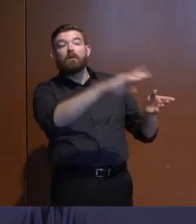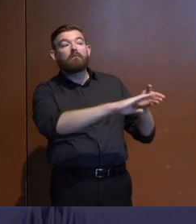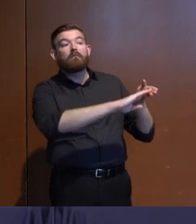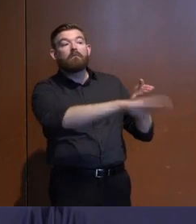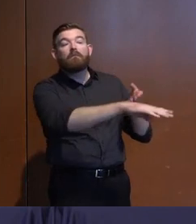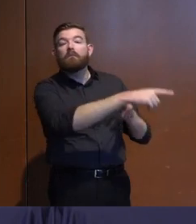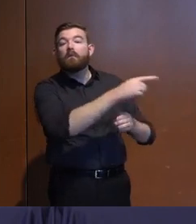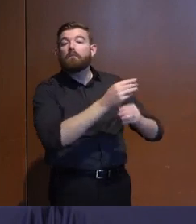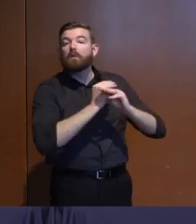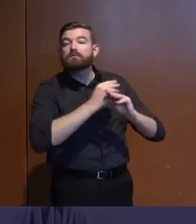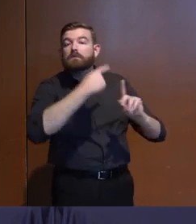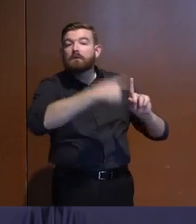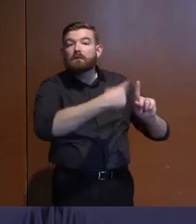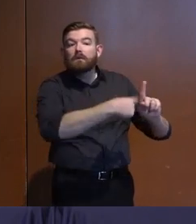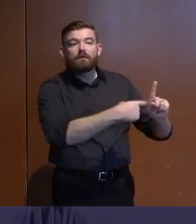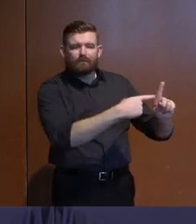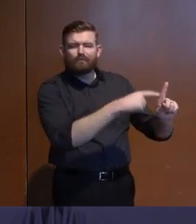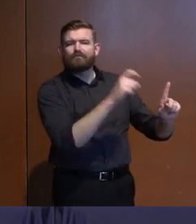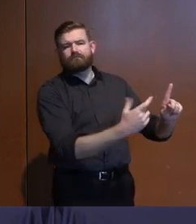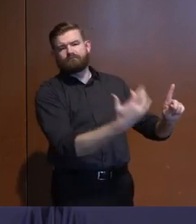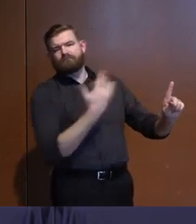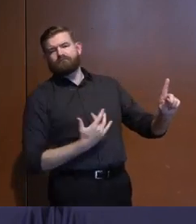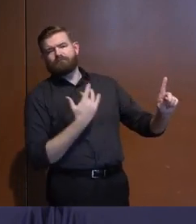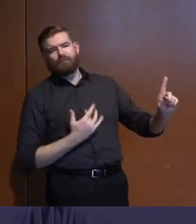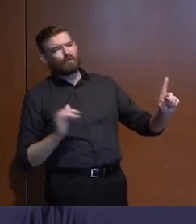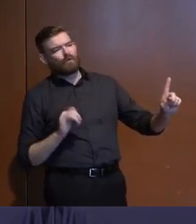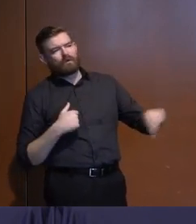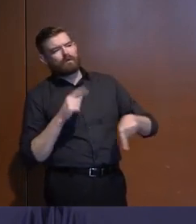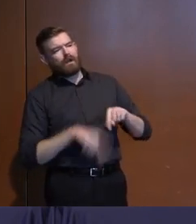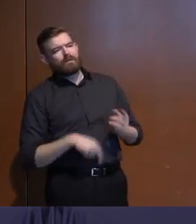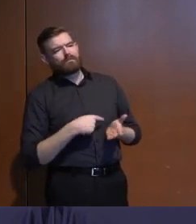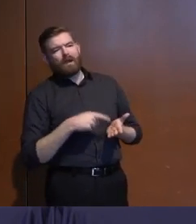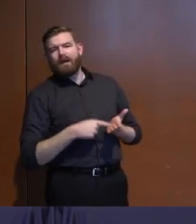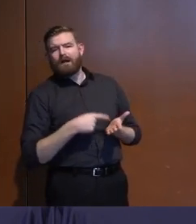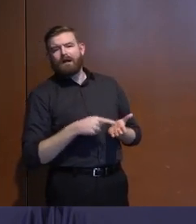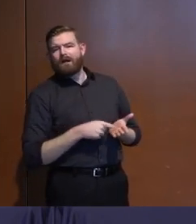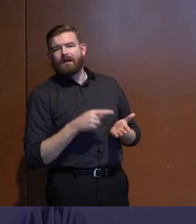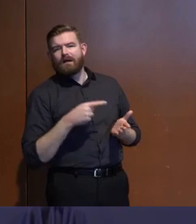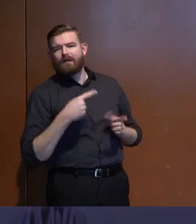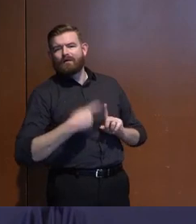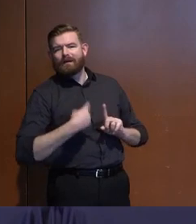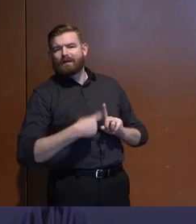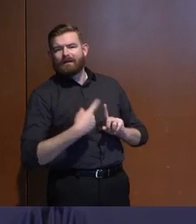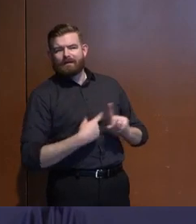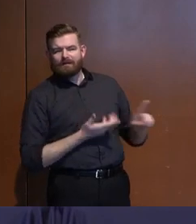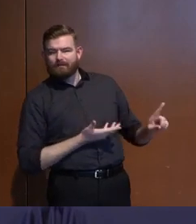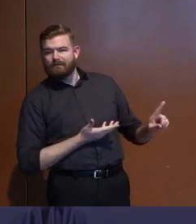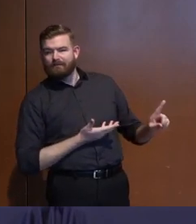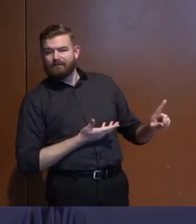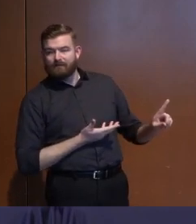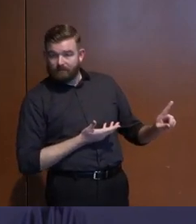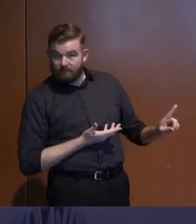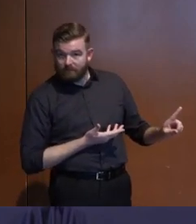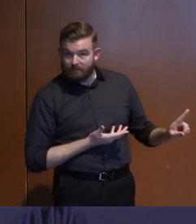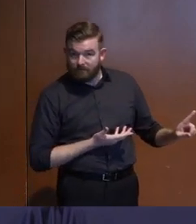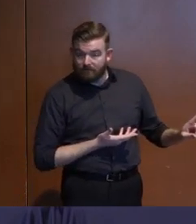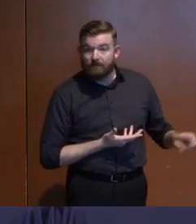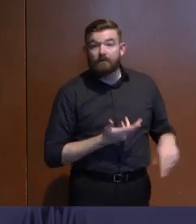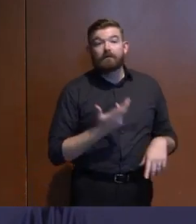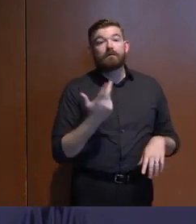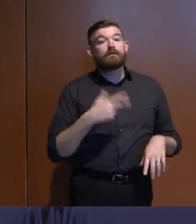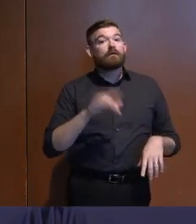you will, in turn, provide similar relief to your tenants. If you need rental assistance, I urge